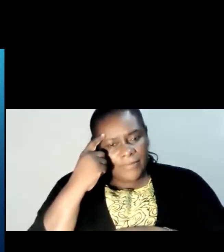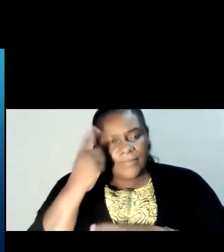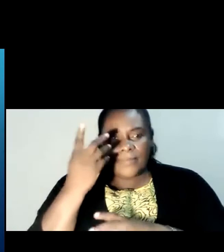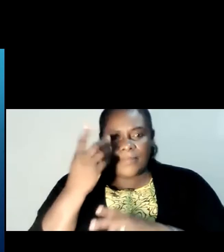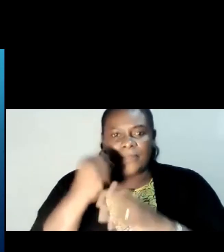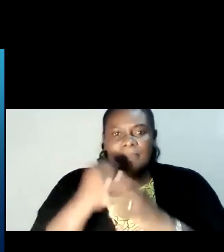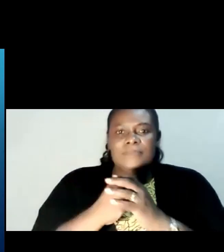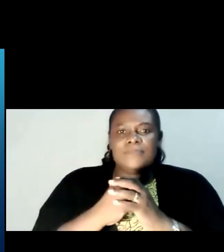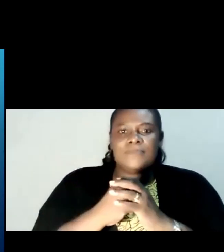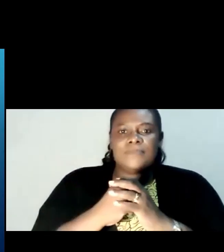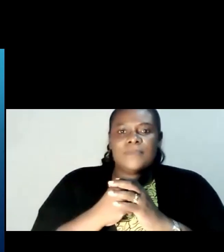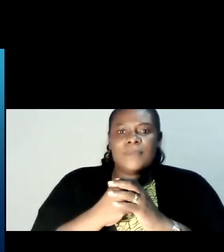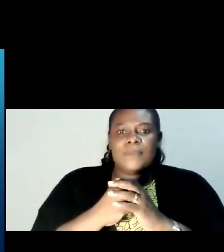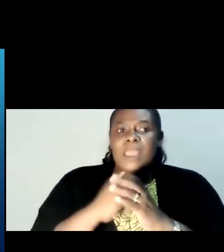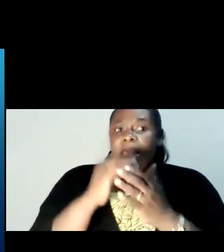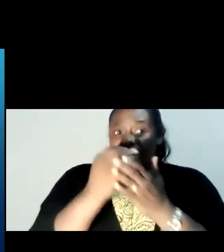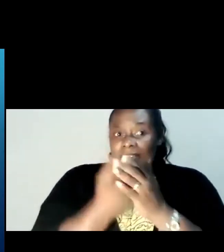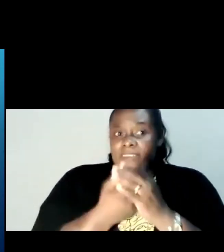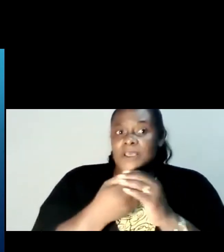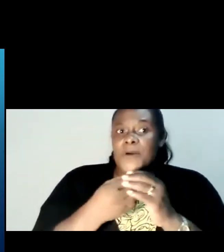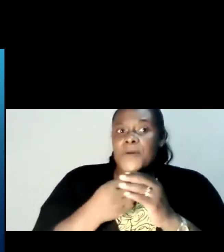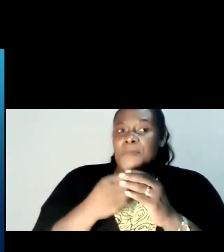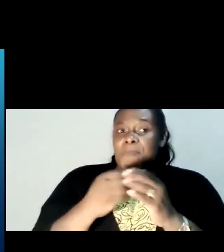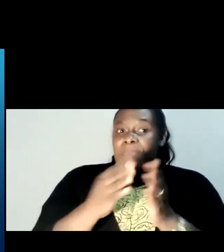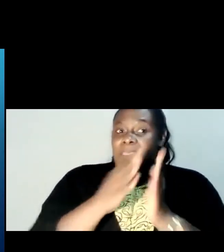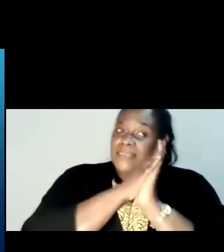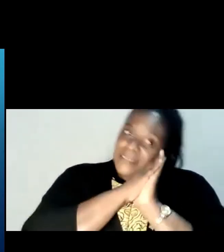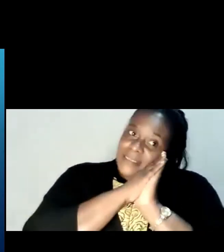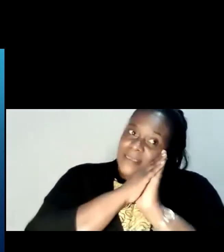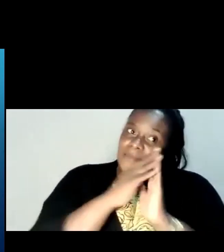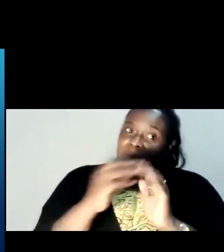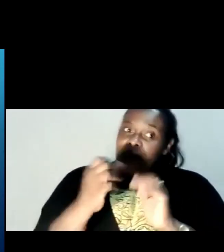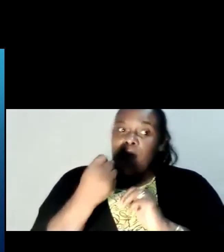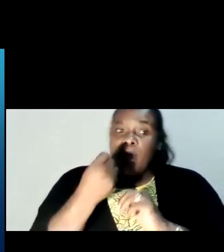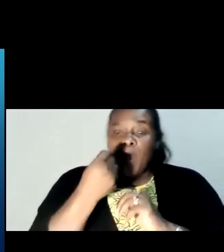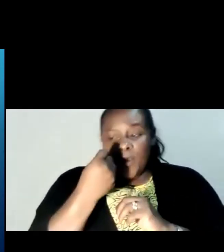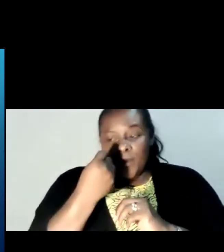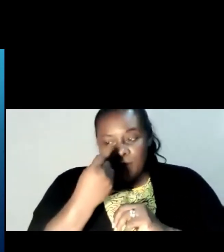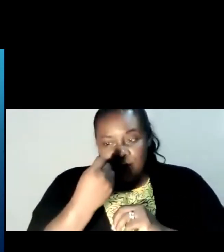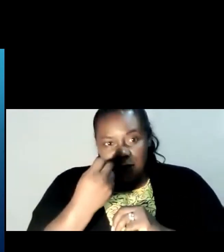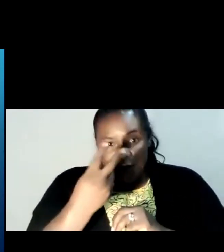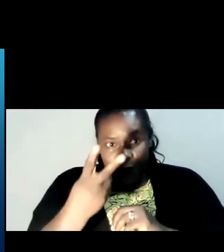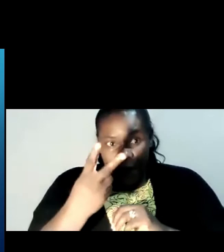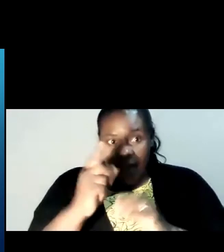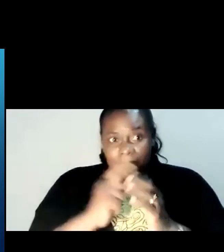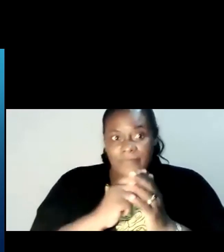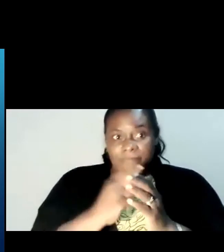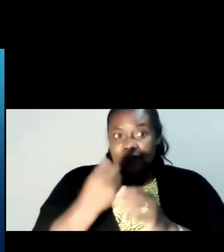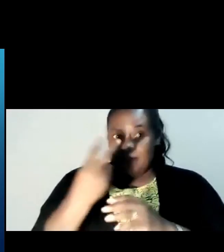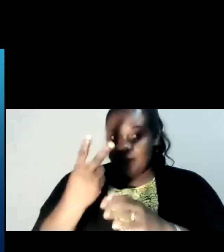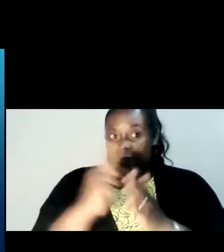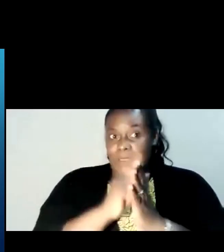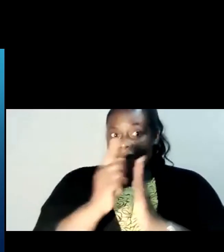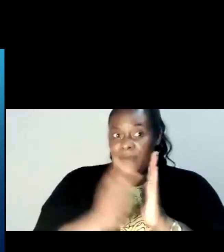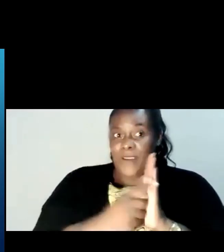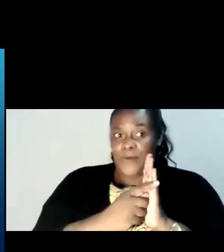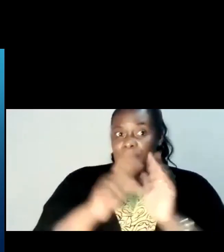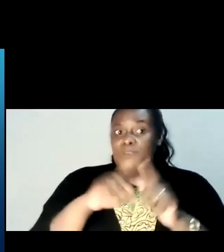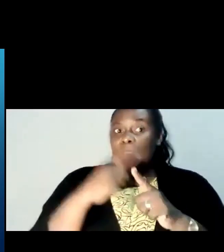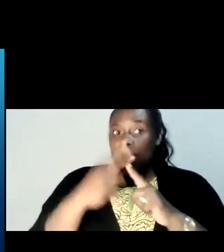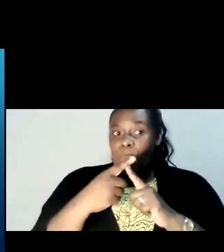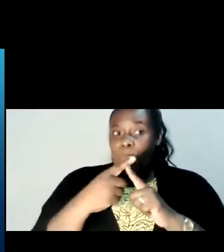we tend to sleep 12 hours in our younger years. There's a graph that I'm going to show you, but generally